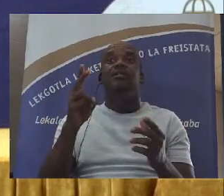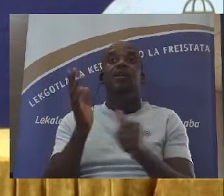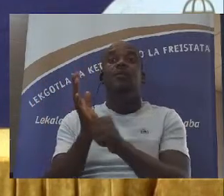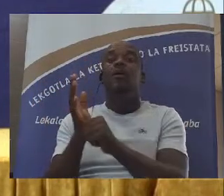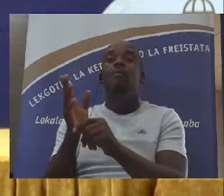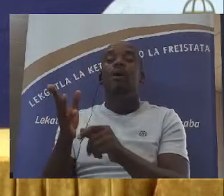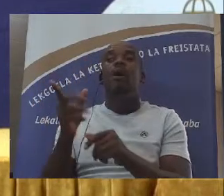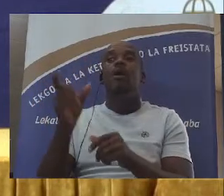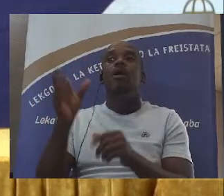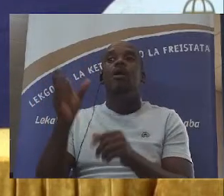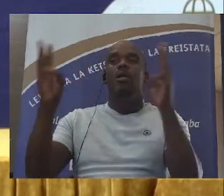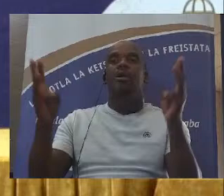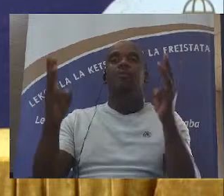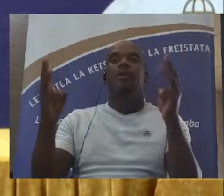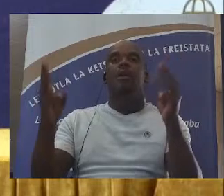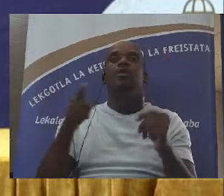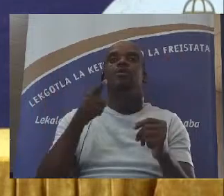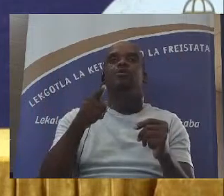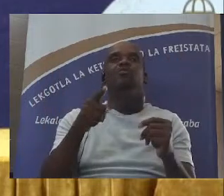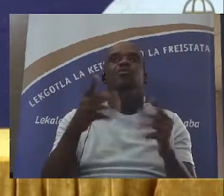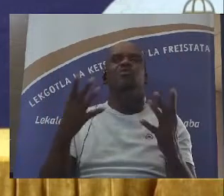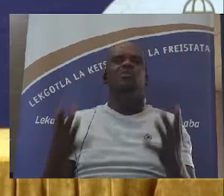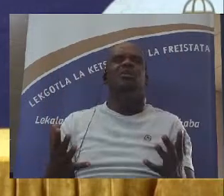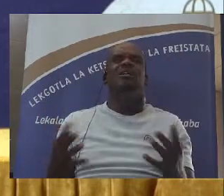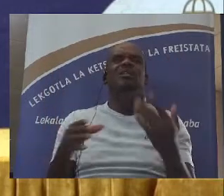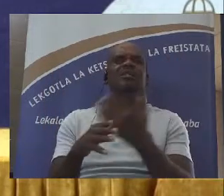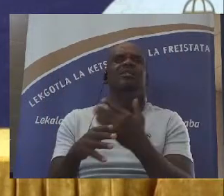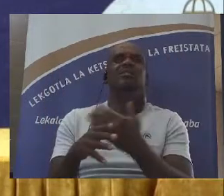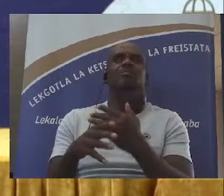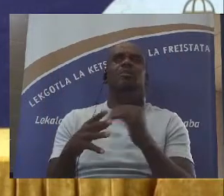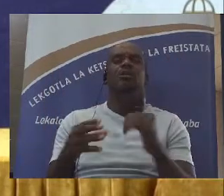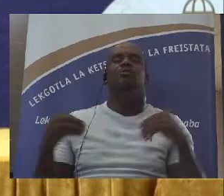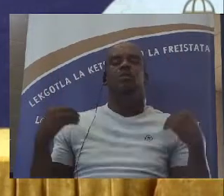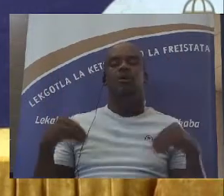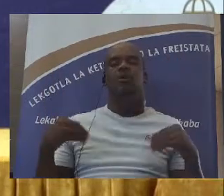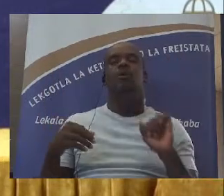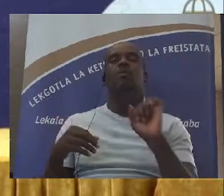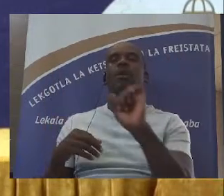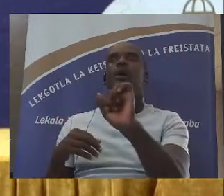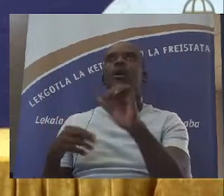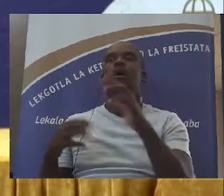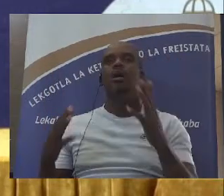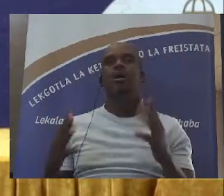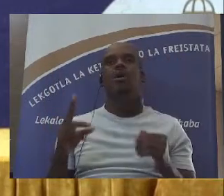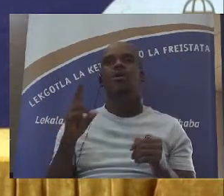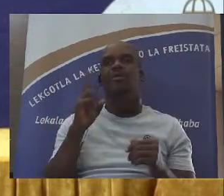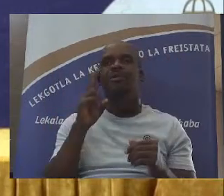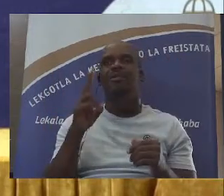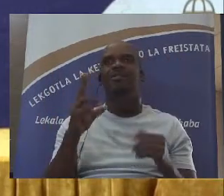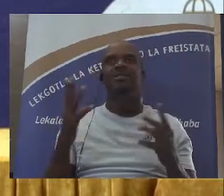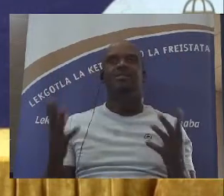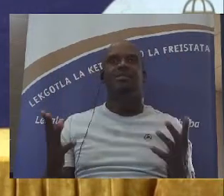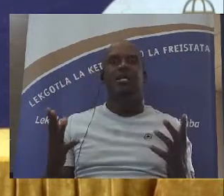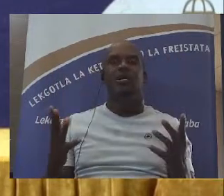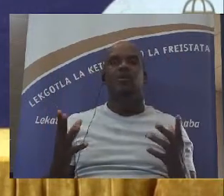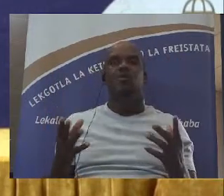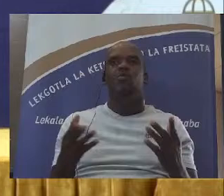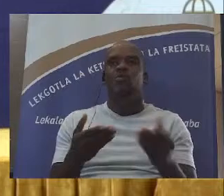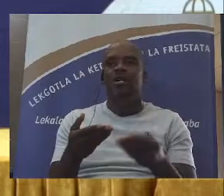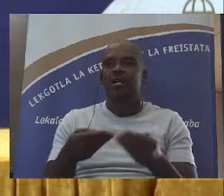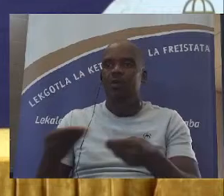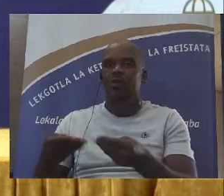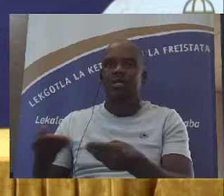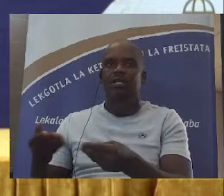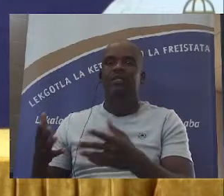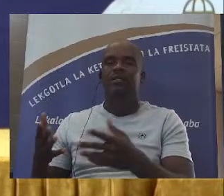set asset value that we use. When it comes to the sizes, we want to do away with